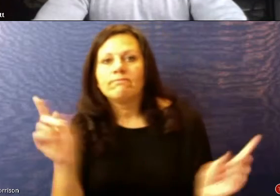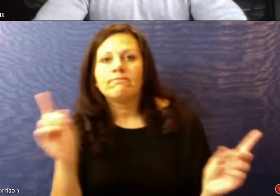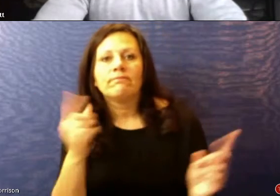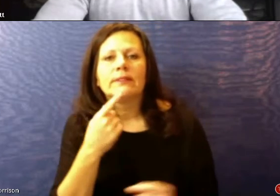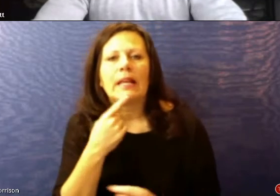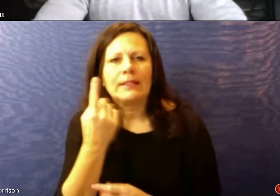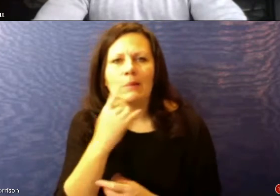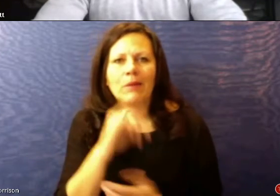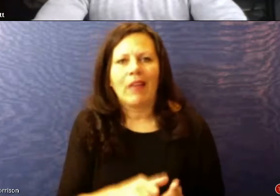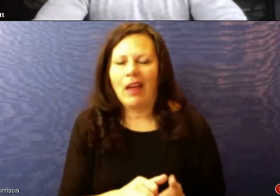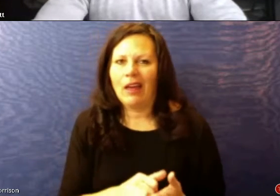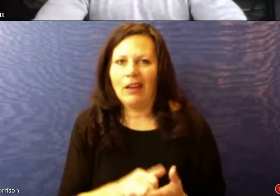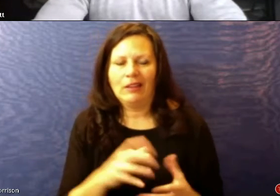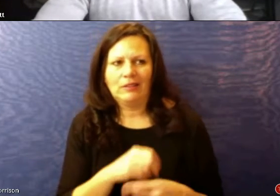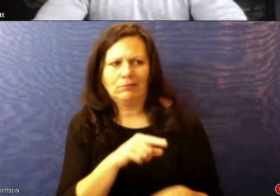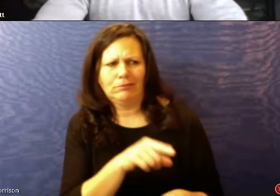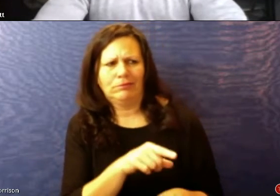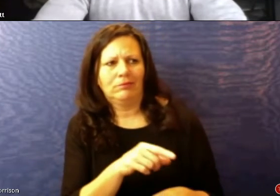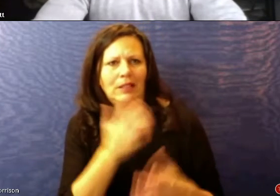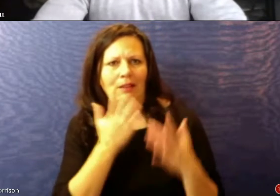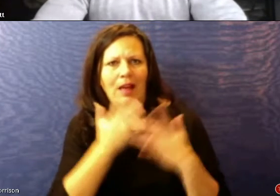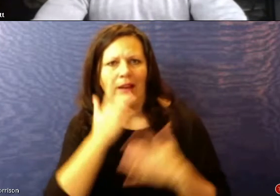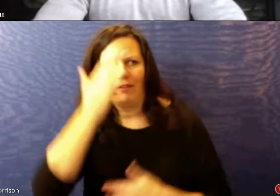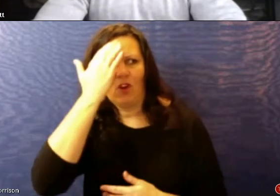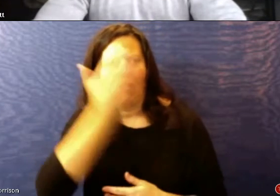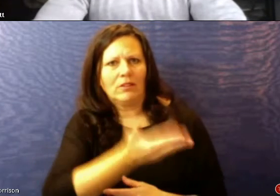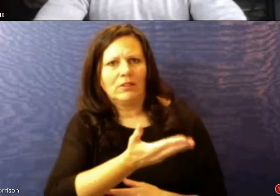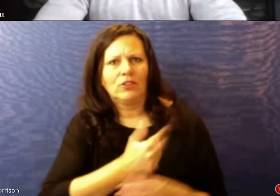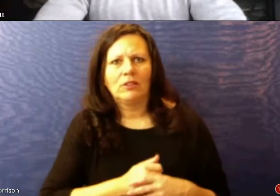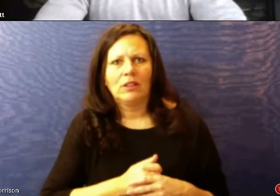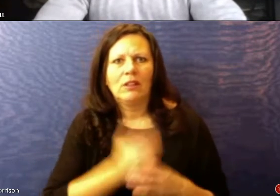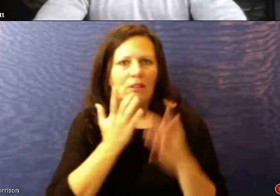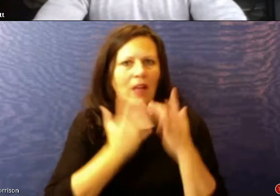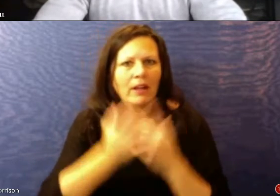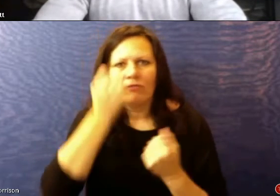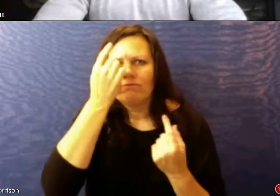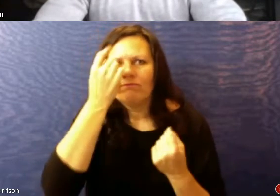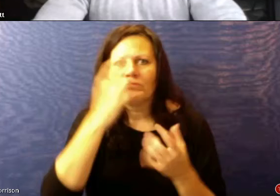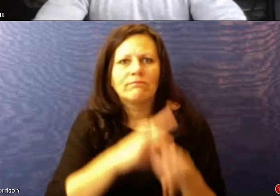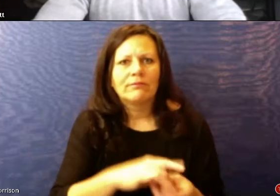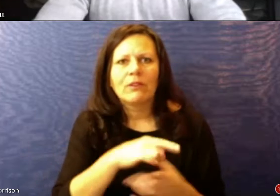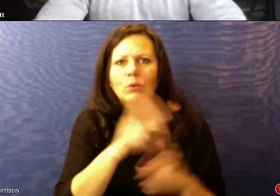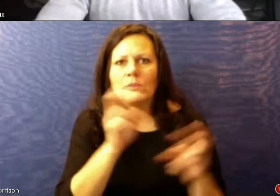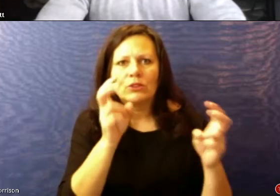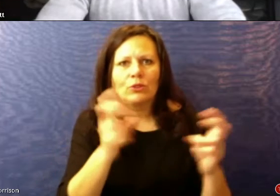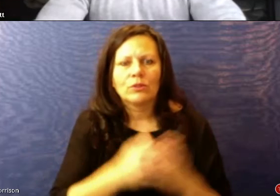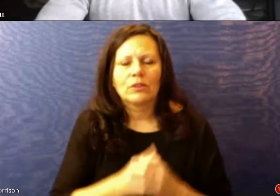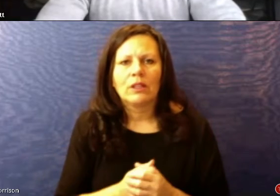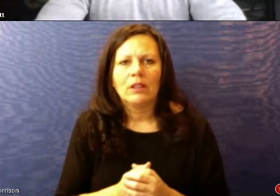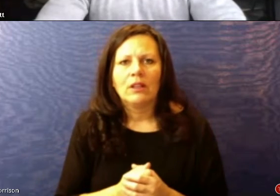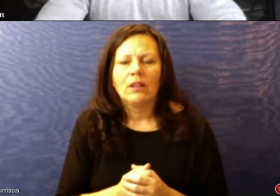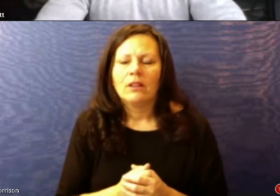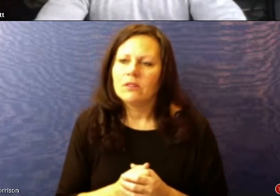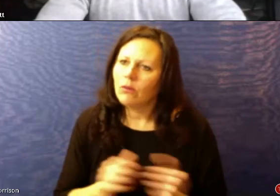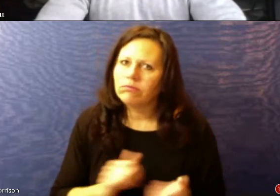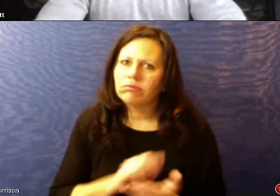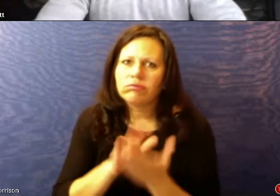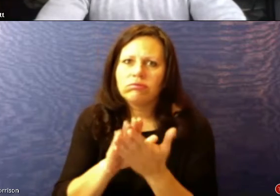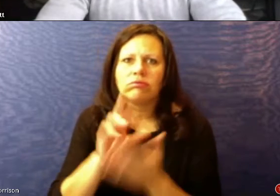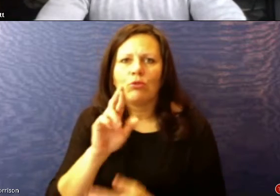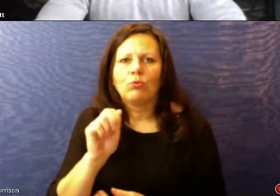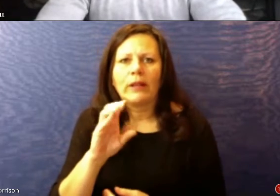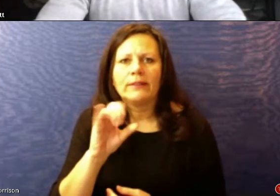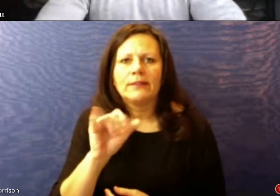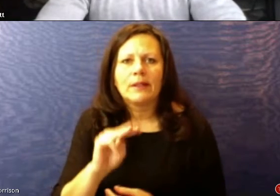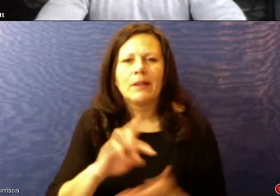the lack of knowledge and the lack of understanding of the issues. And so combating racism, it requires a lot of